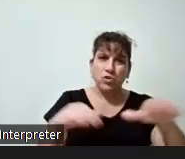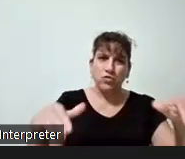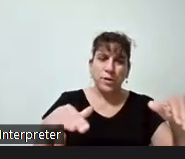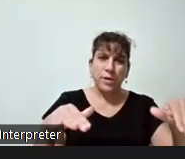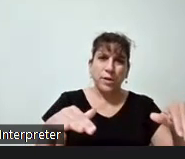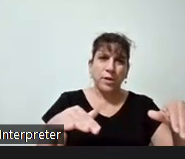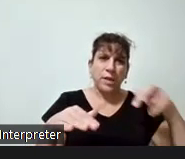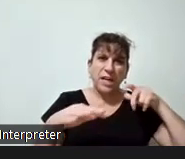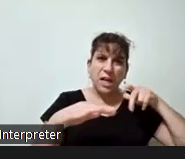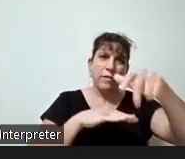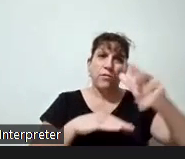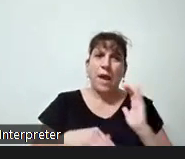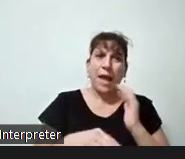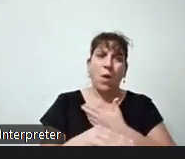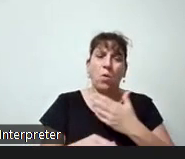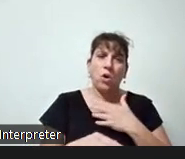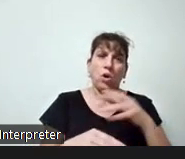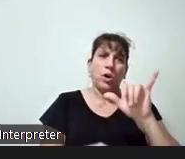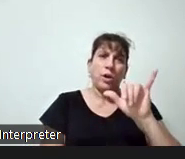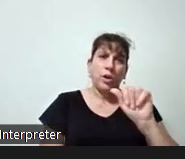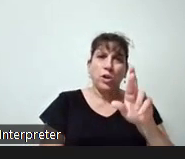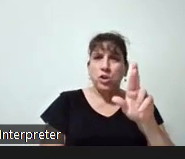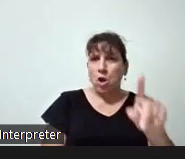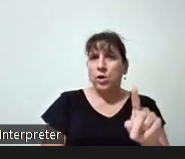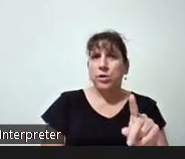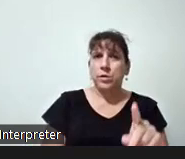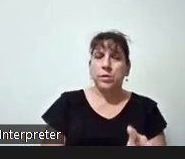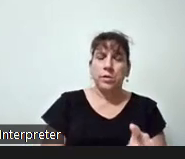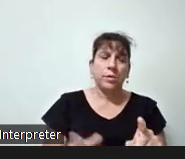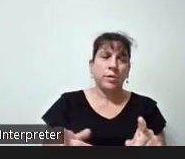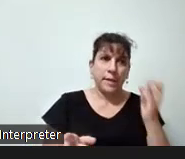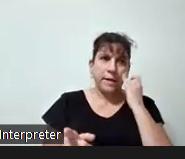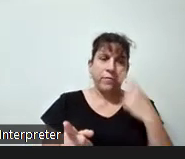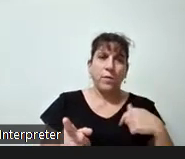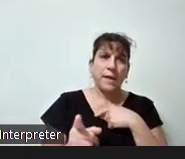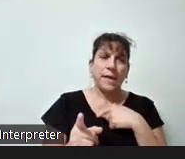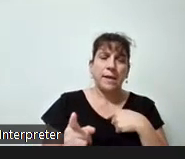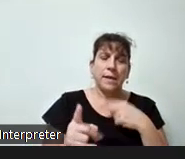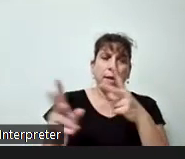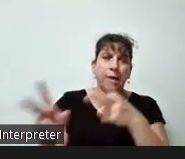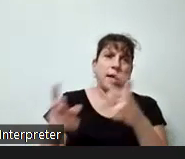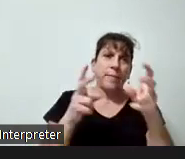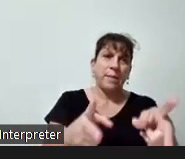our yards. And so I would say, Brittany, if we can copy and paste